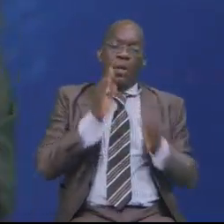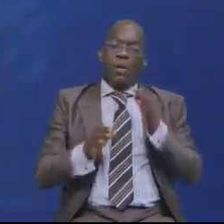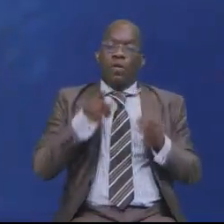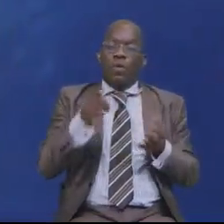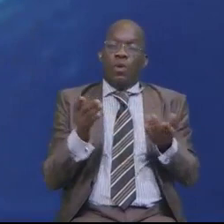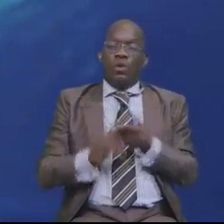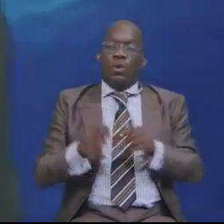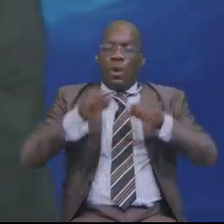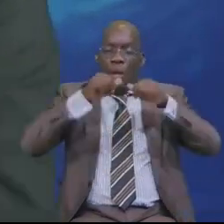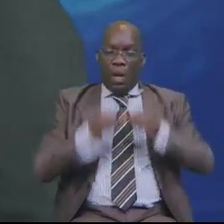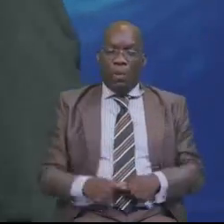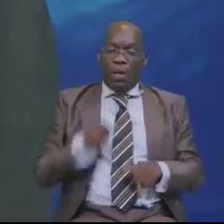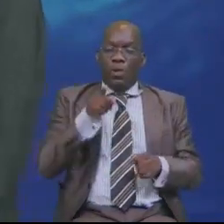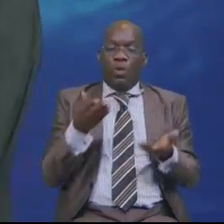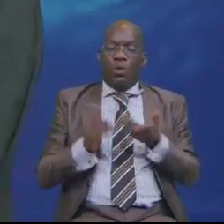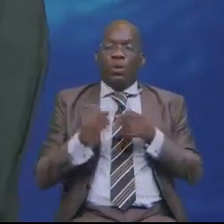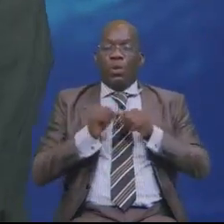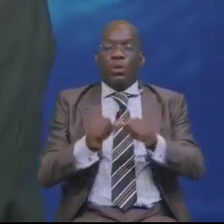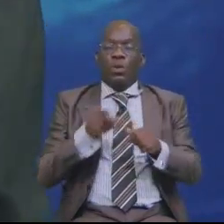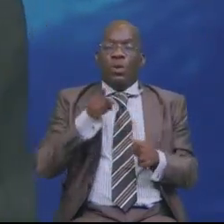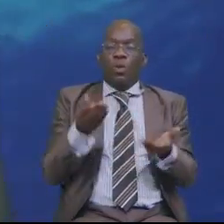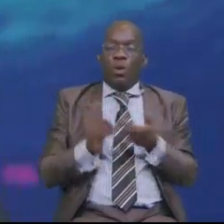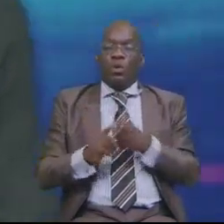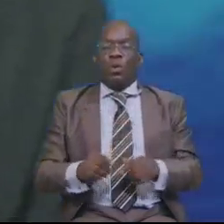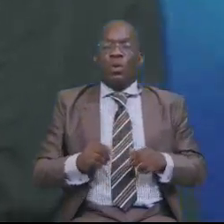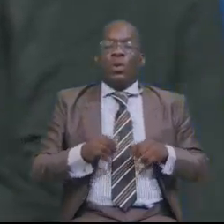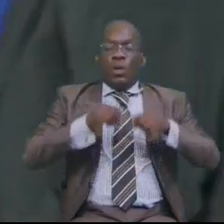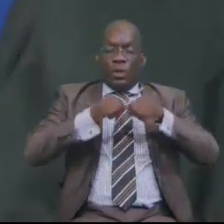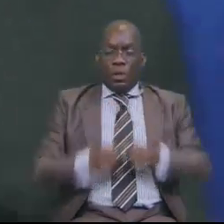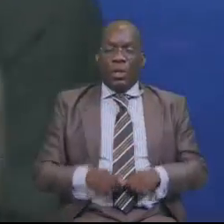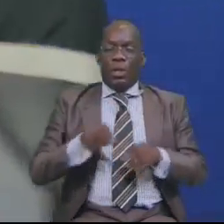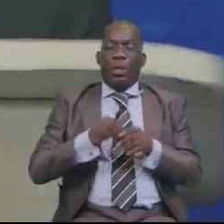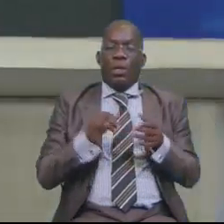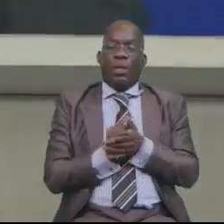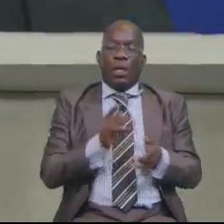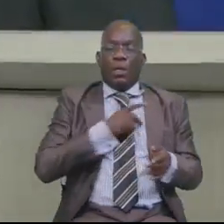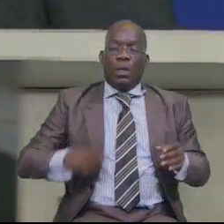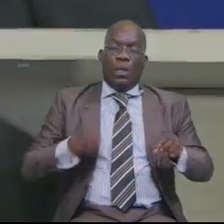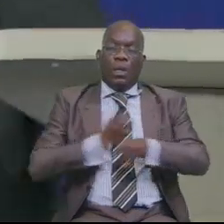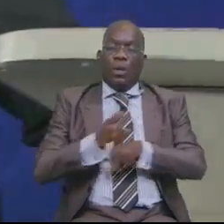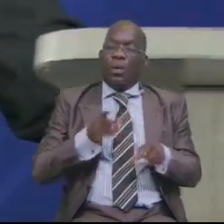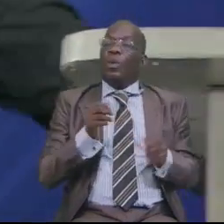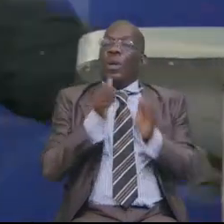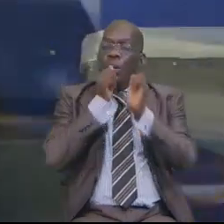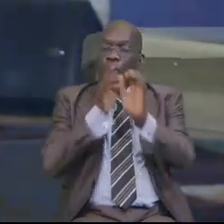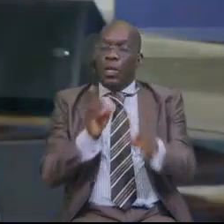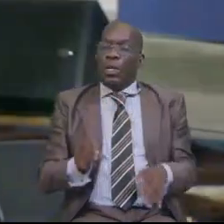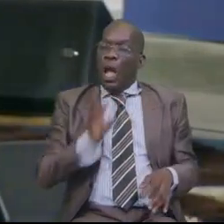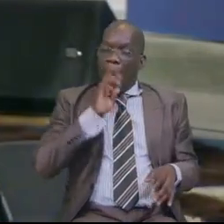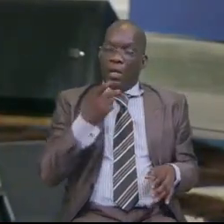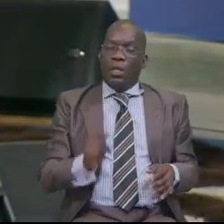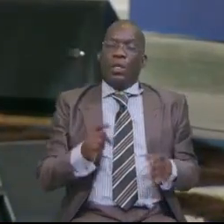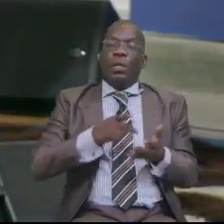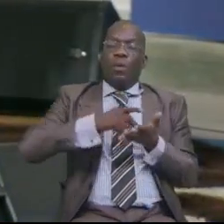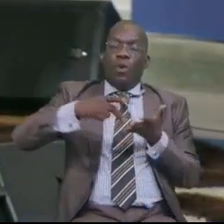to continue, if you're going to remain in that kingdom, blessed are the pure in heart, for